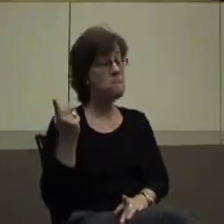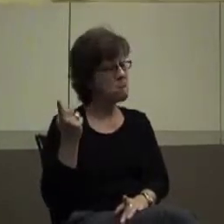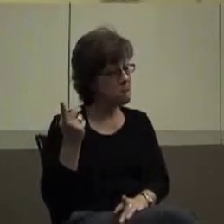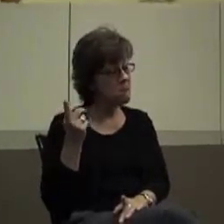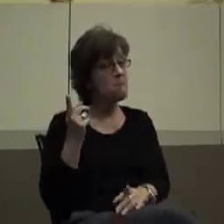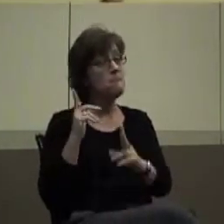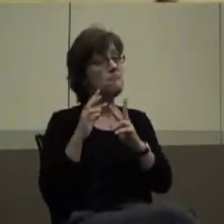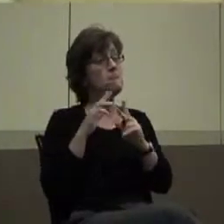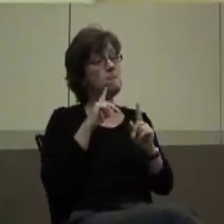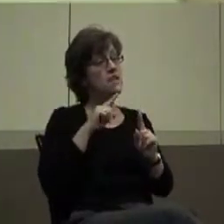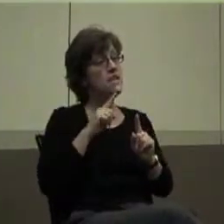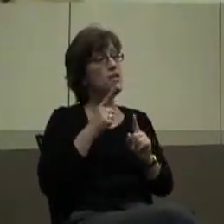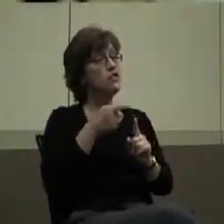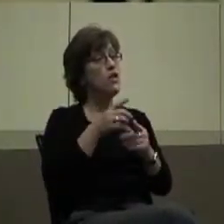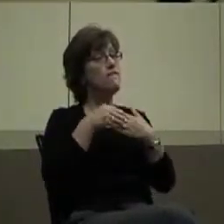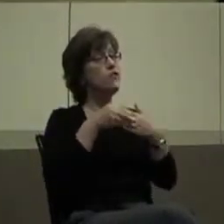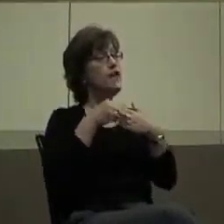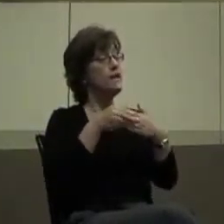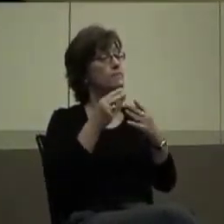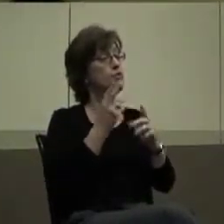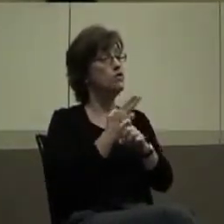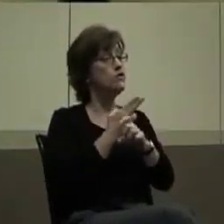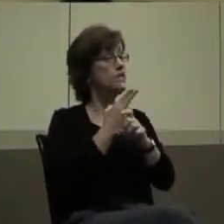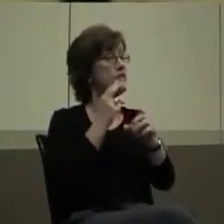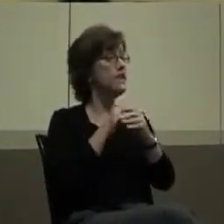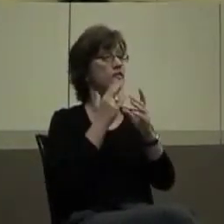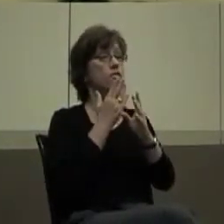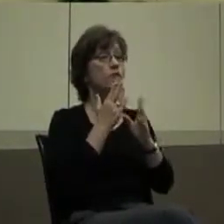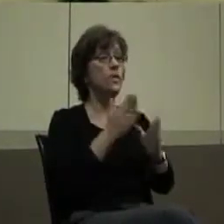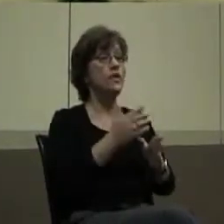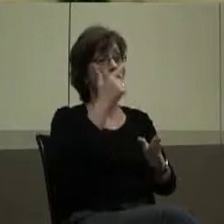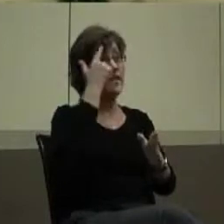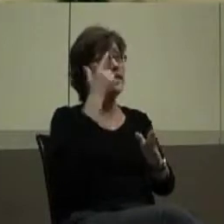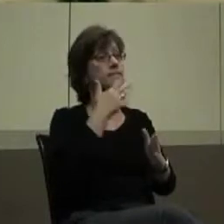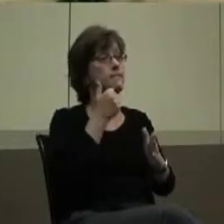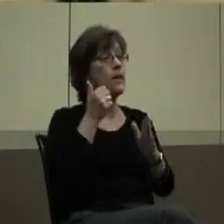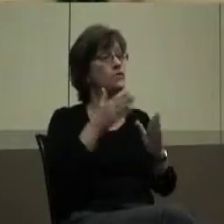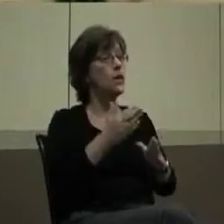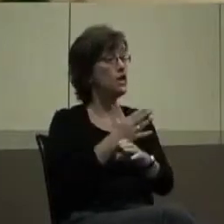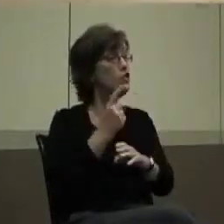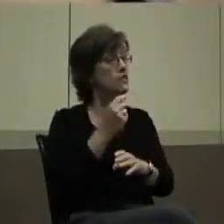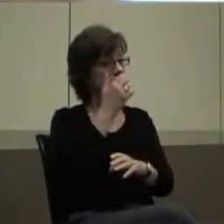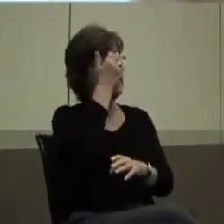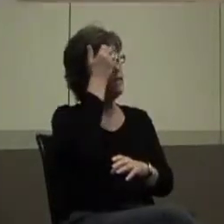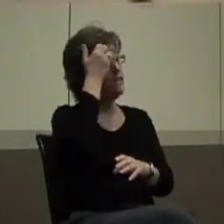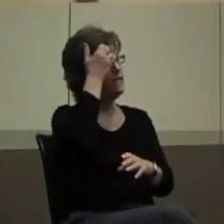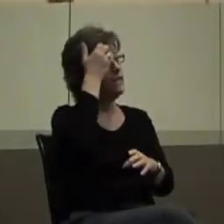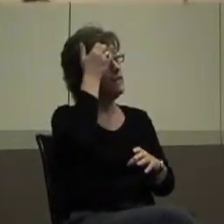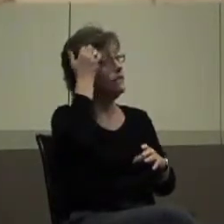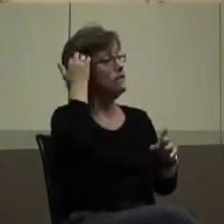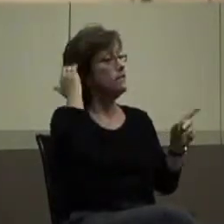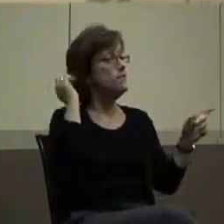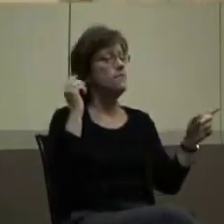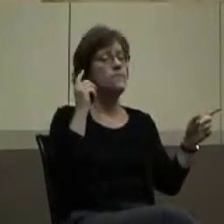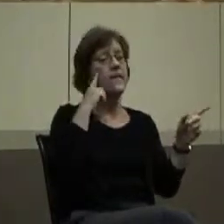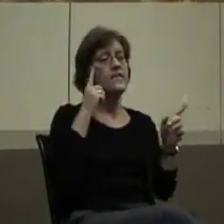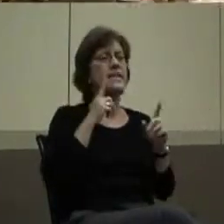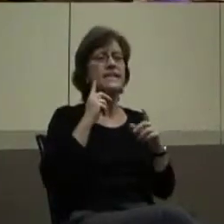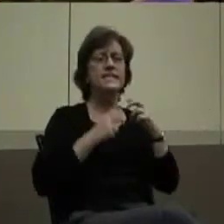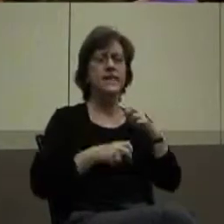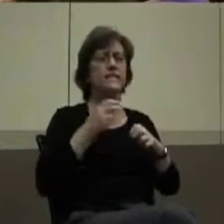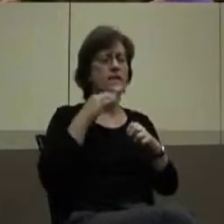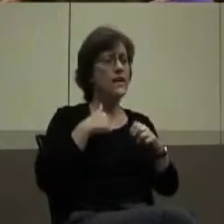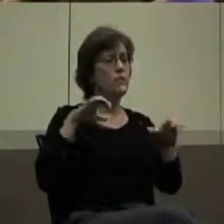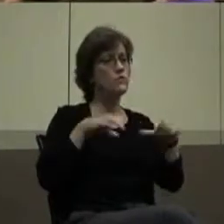either way. And again, you have freedom to use these in the way you think are the best way to use them. Yes? I think it's hard to do. I mean, if I was doing this